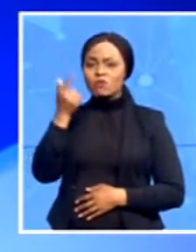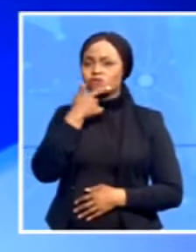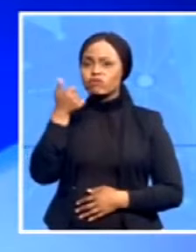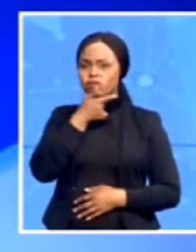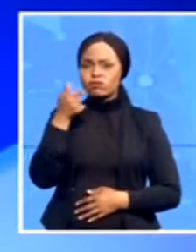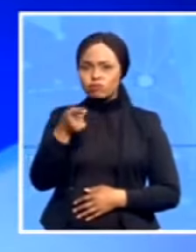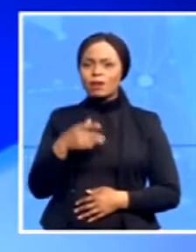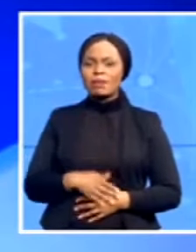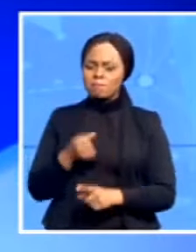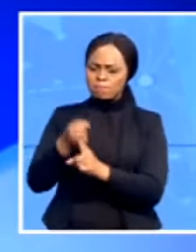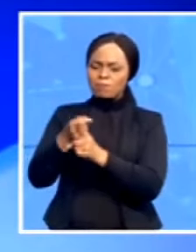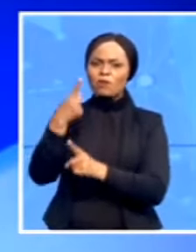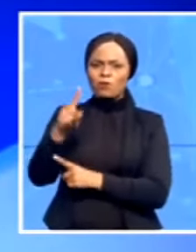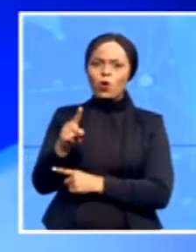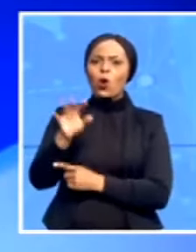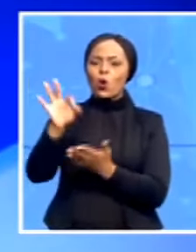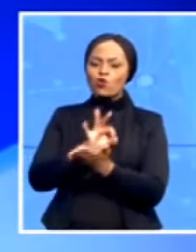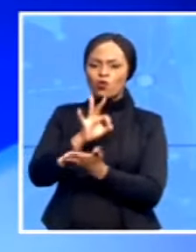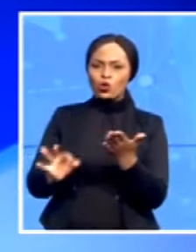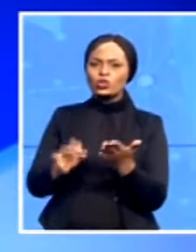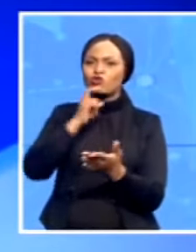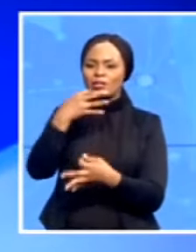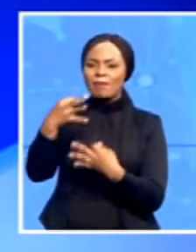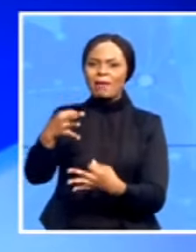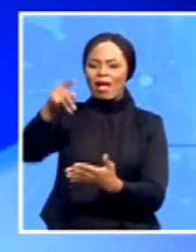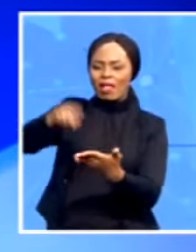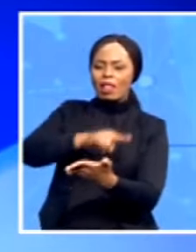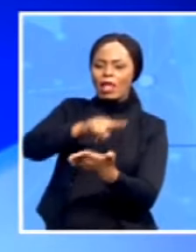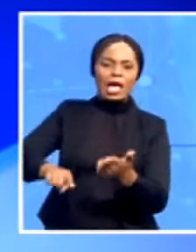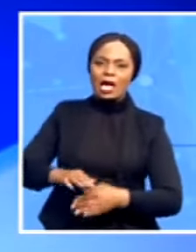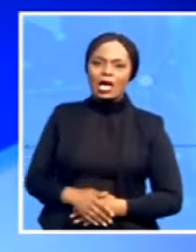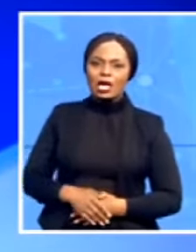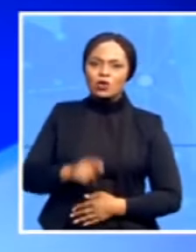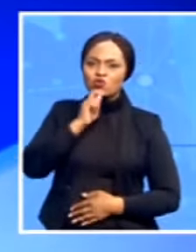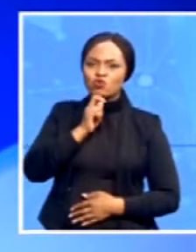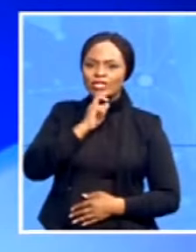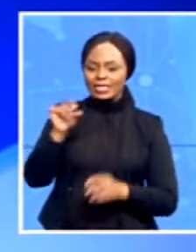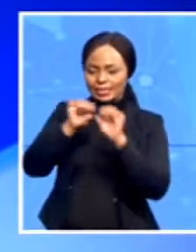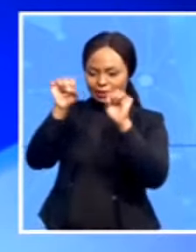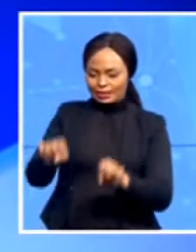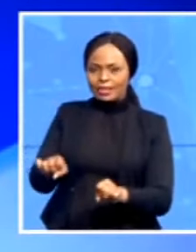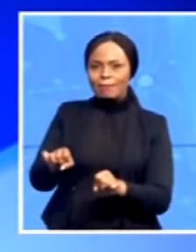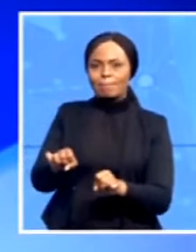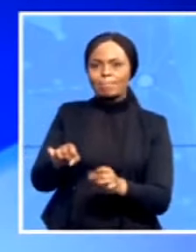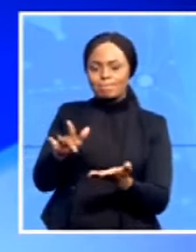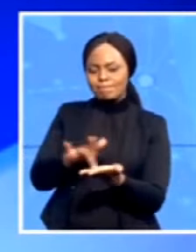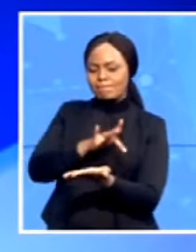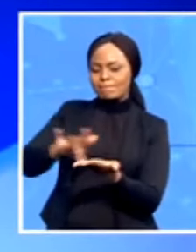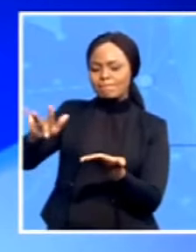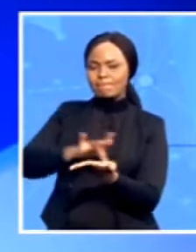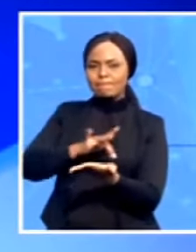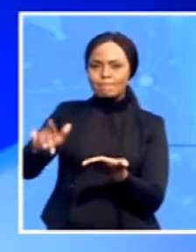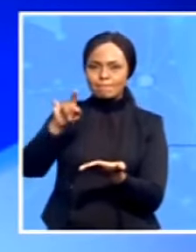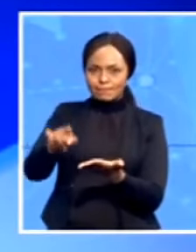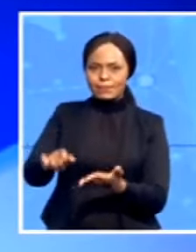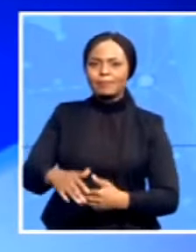electronic voting really simplifies things. I mean, recently we had elections, even though it was for the SRC in